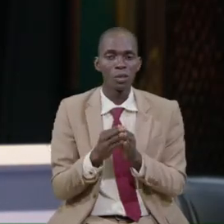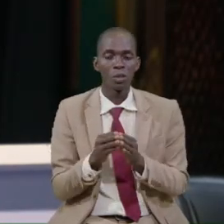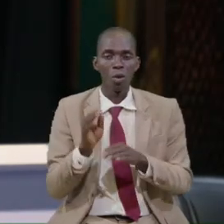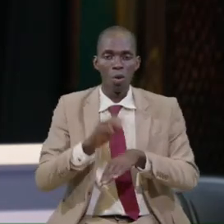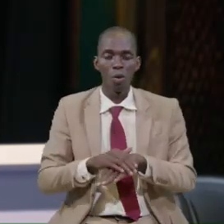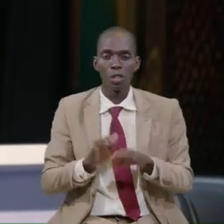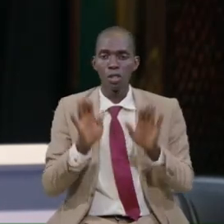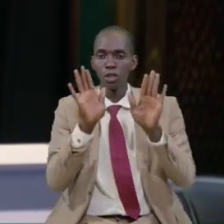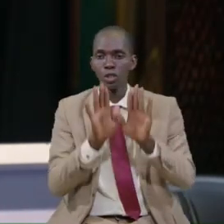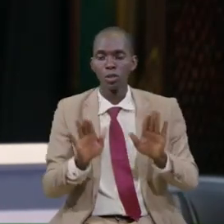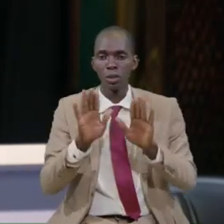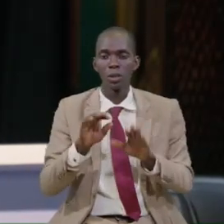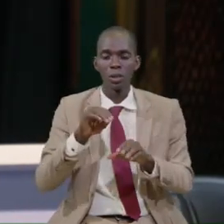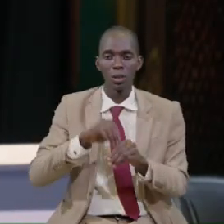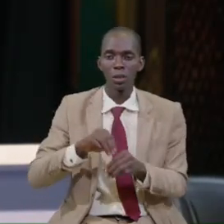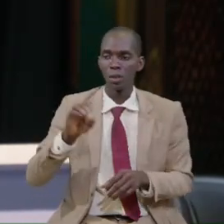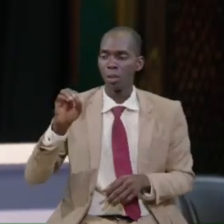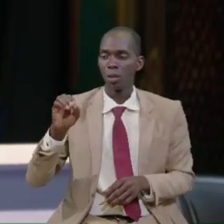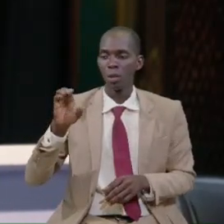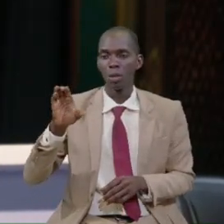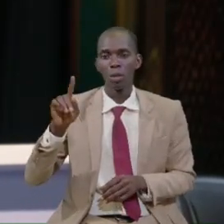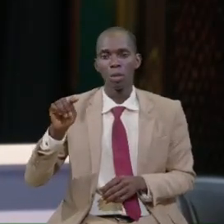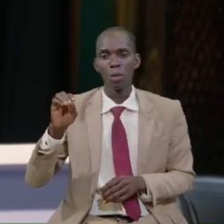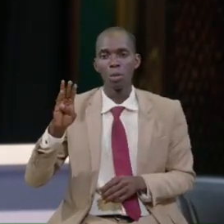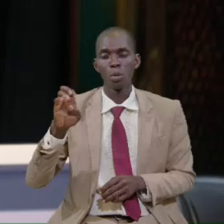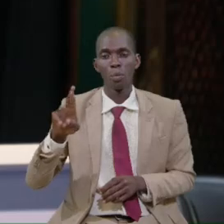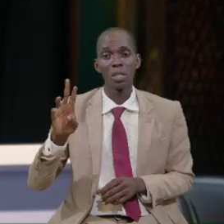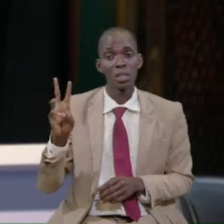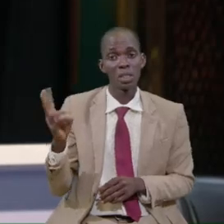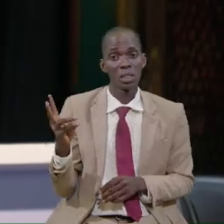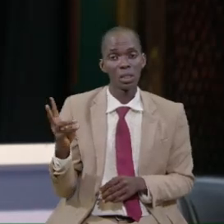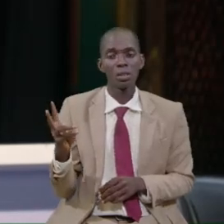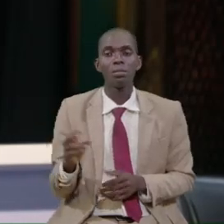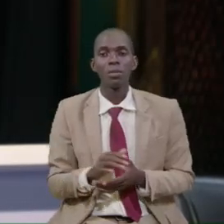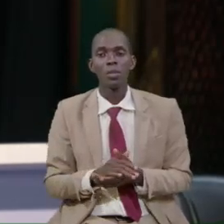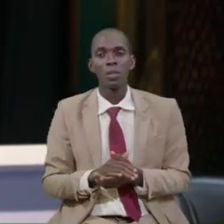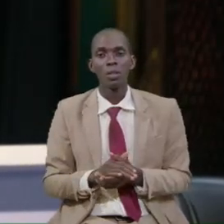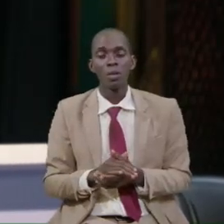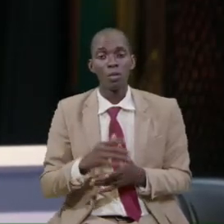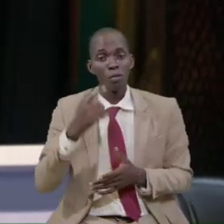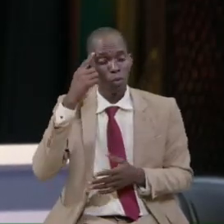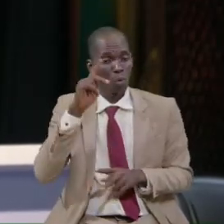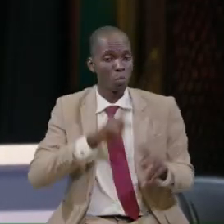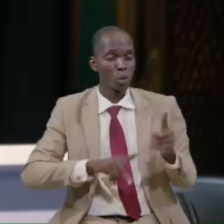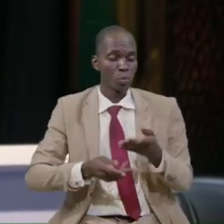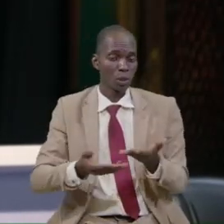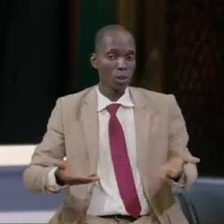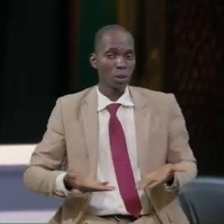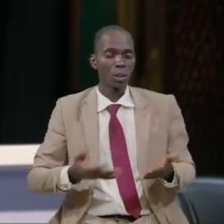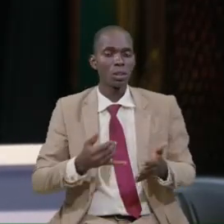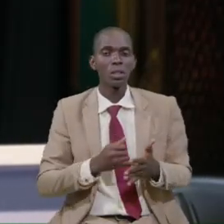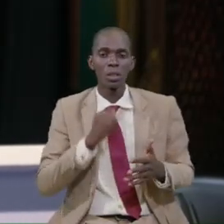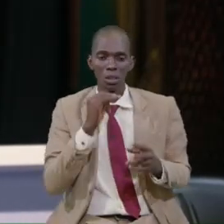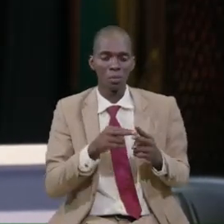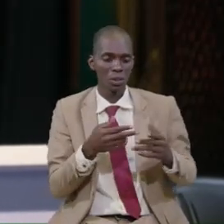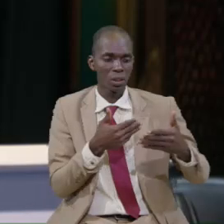October for Alpha location it will be here at the de live State headquarters church I